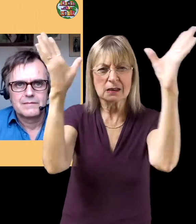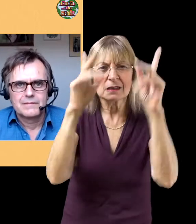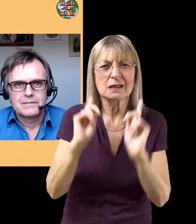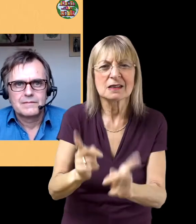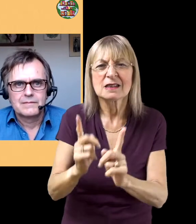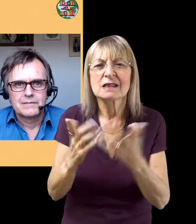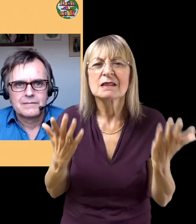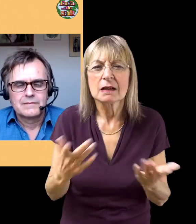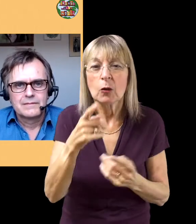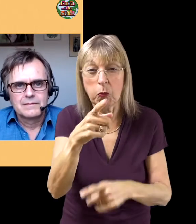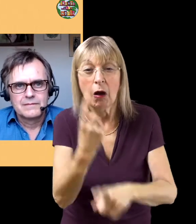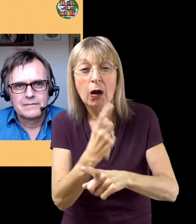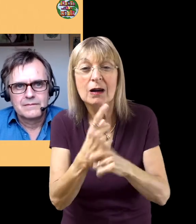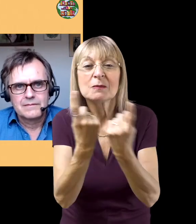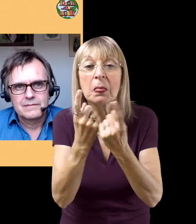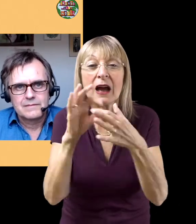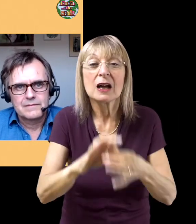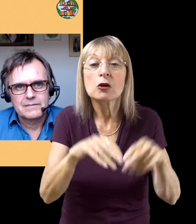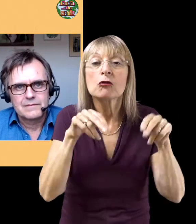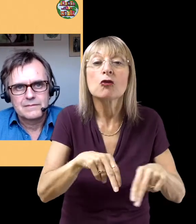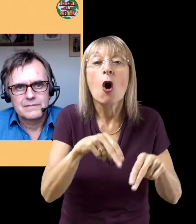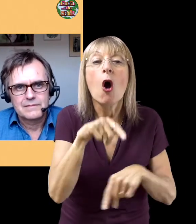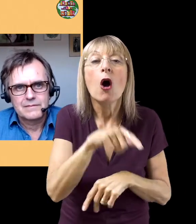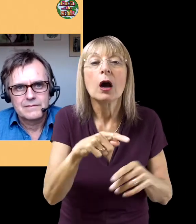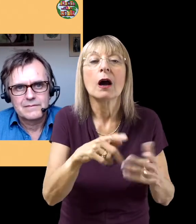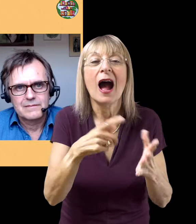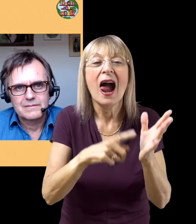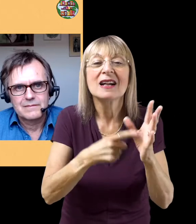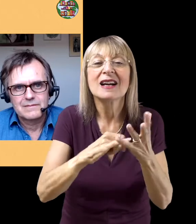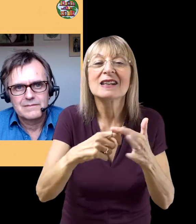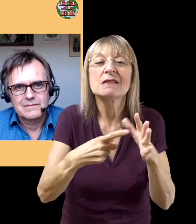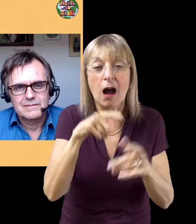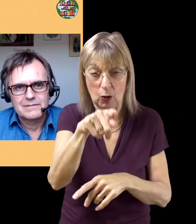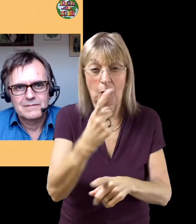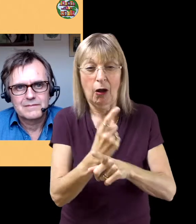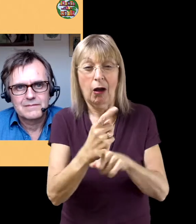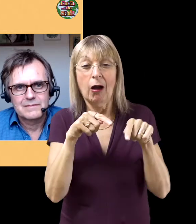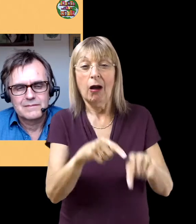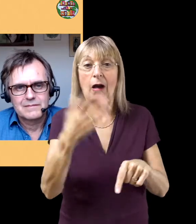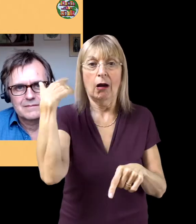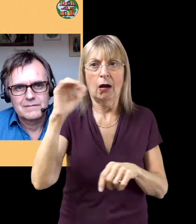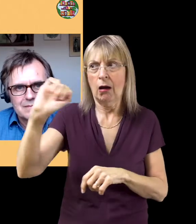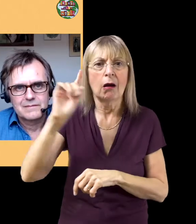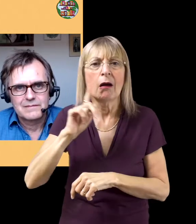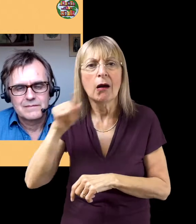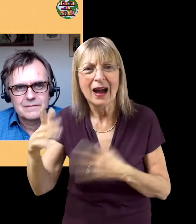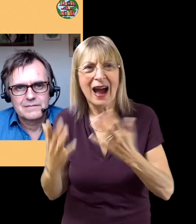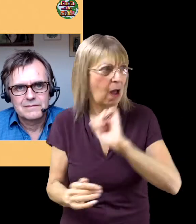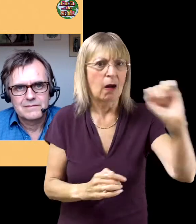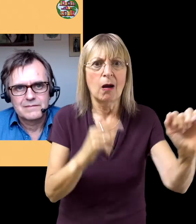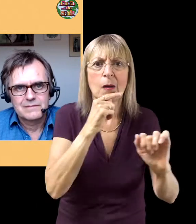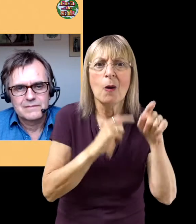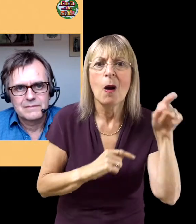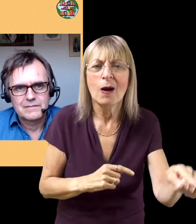I wonder if you can say something about Alaska the dog in relation to that, because Alaska, you mentioned, as a dog, used to be Parker's, now belongs to Sven,